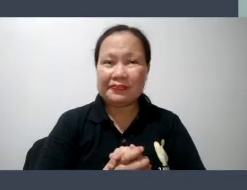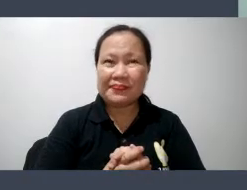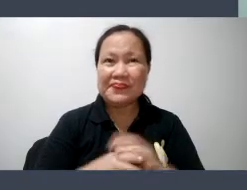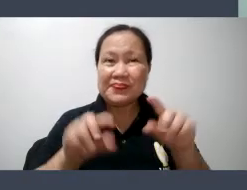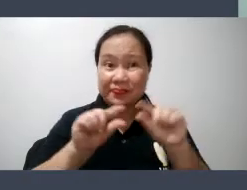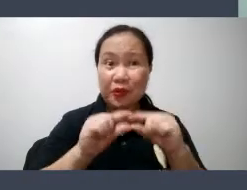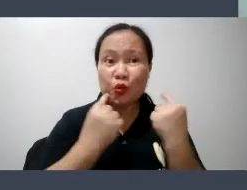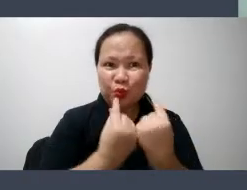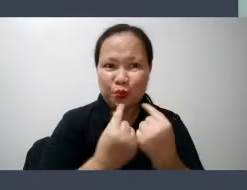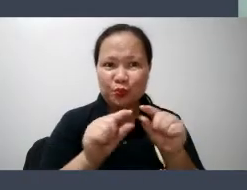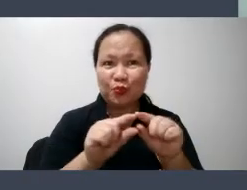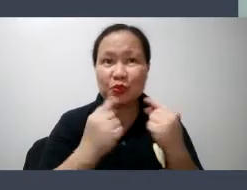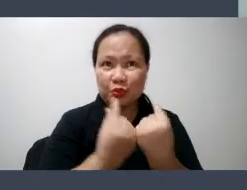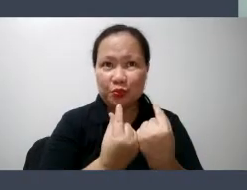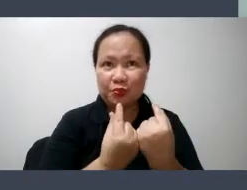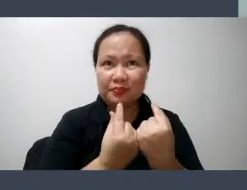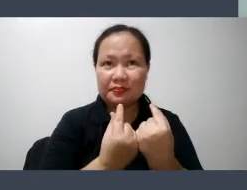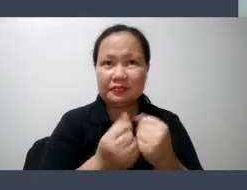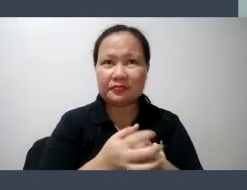group.